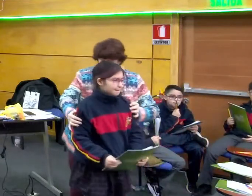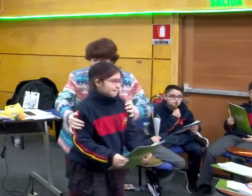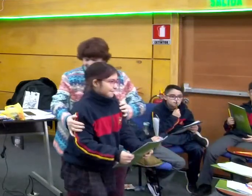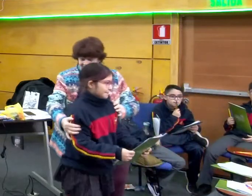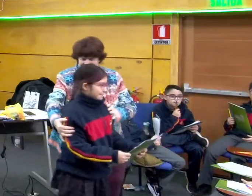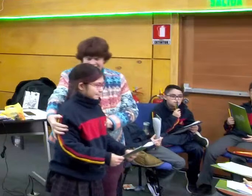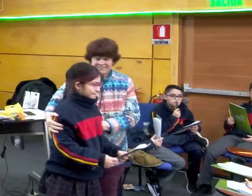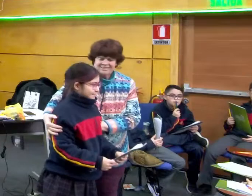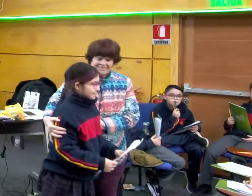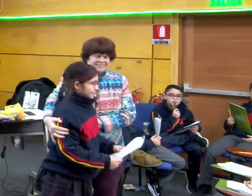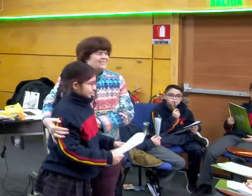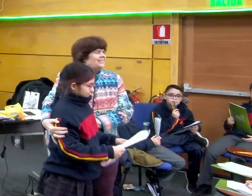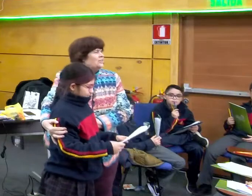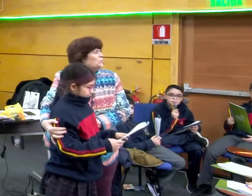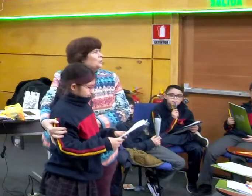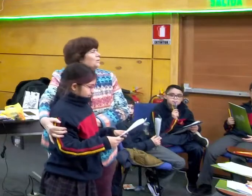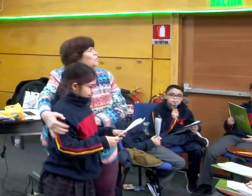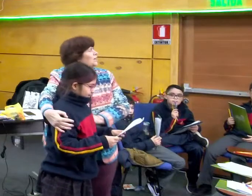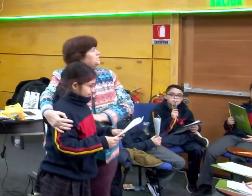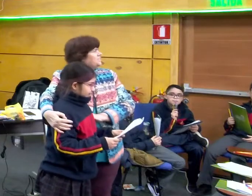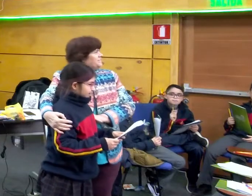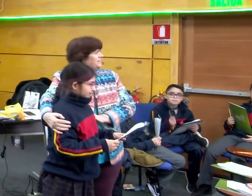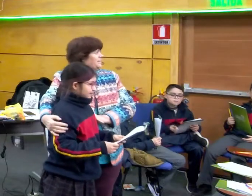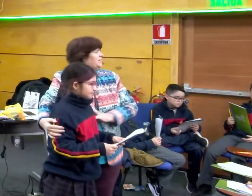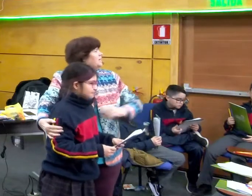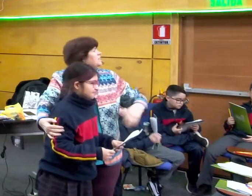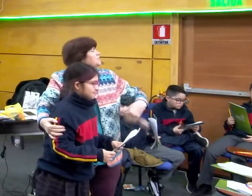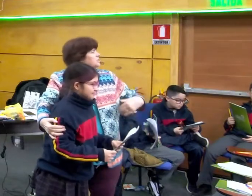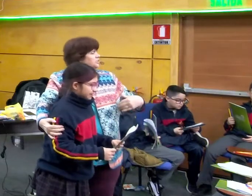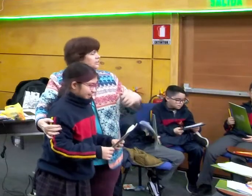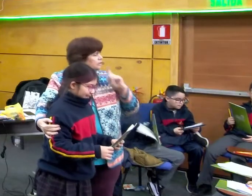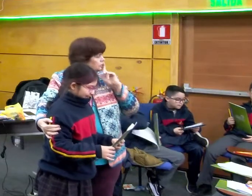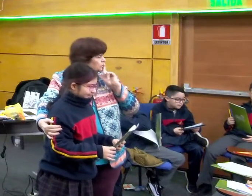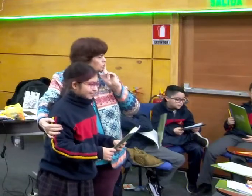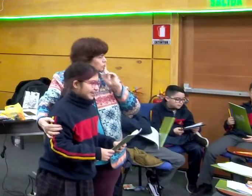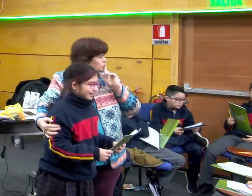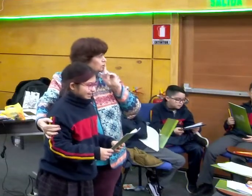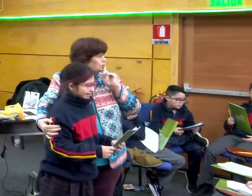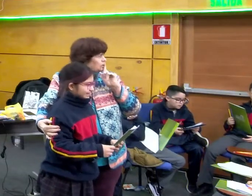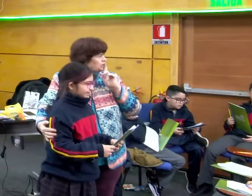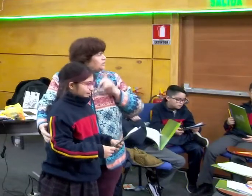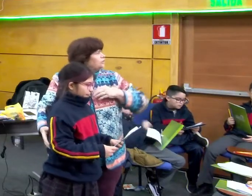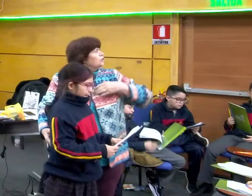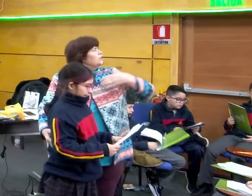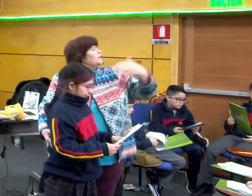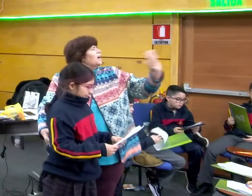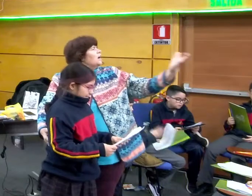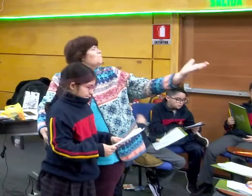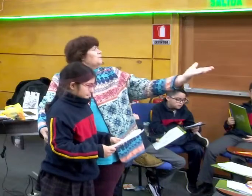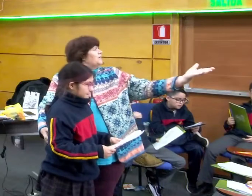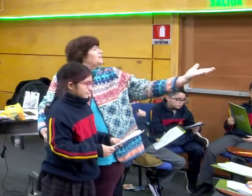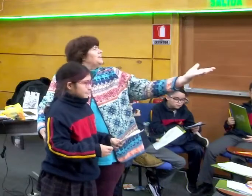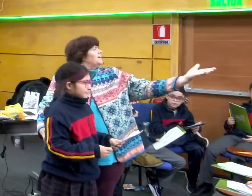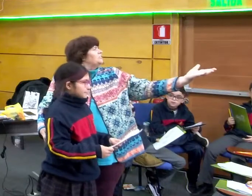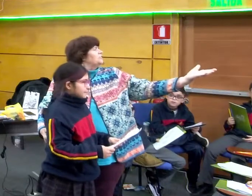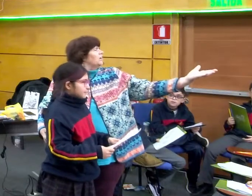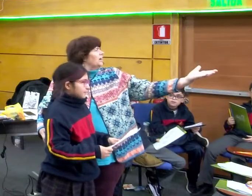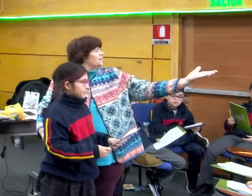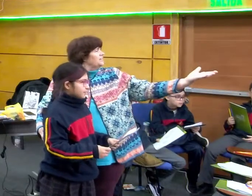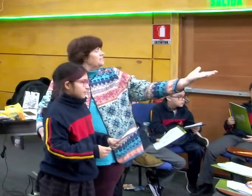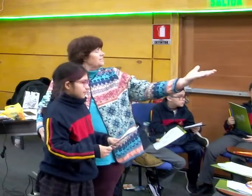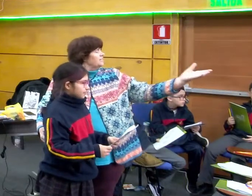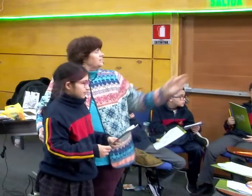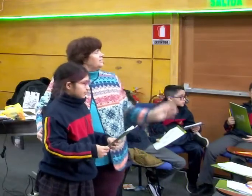Right here. We're gonna watch to see, does she look up and engage